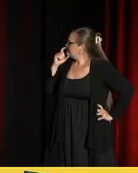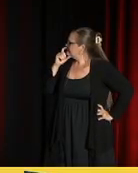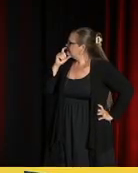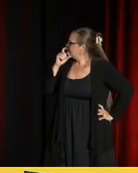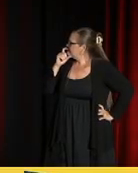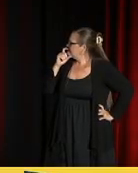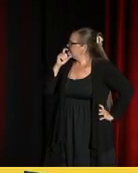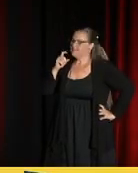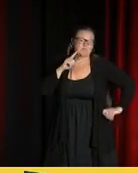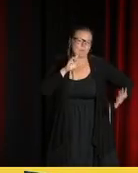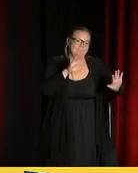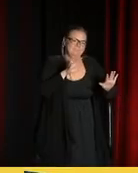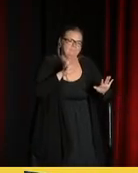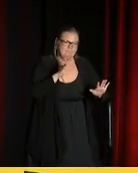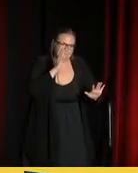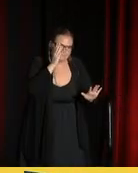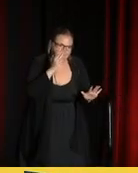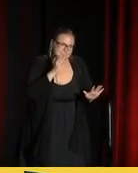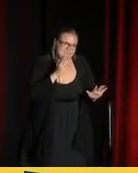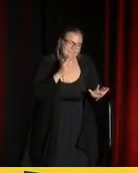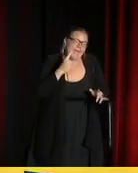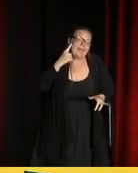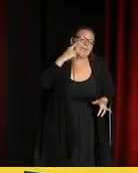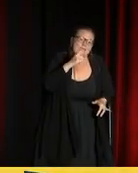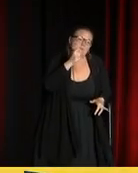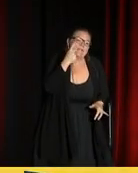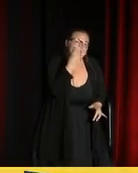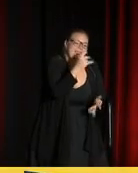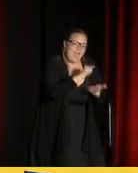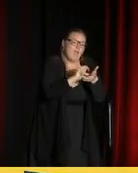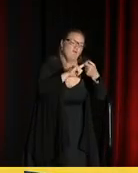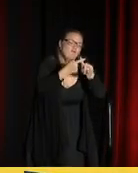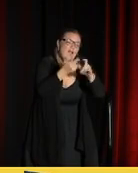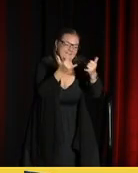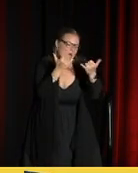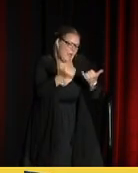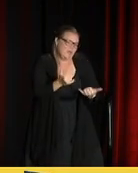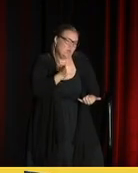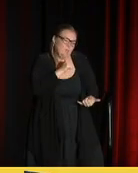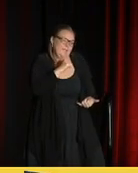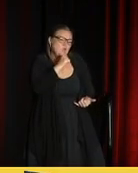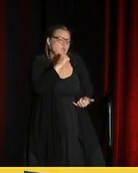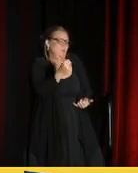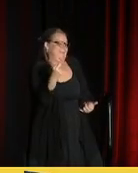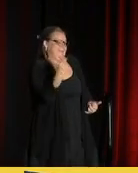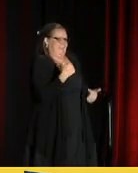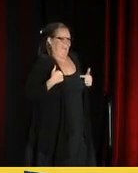You could just pretend you didn't see anything, right? We're friends enough like that, yes? All right.